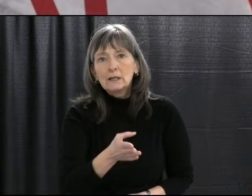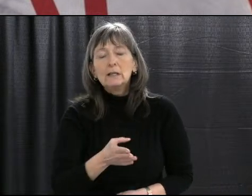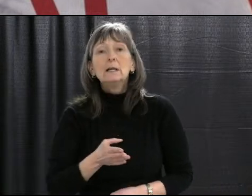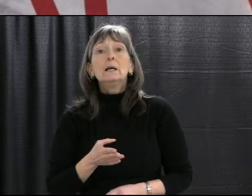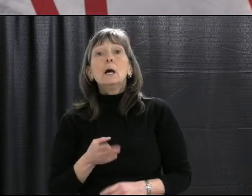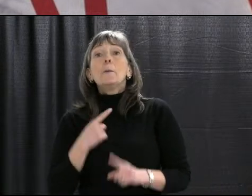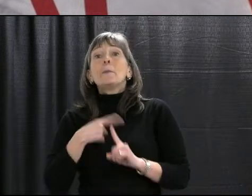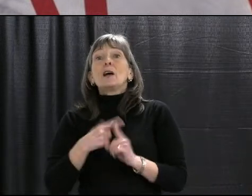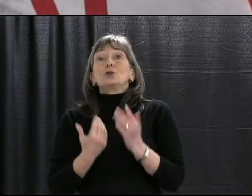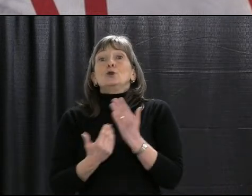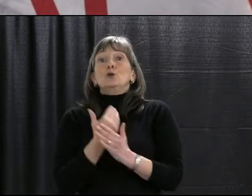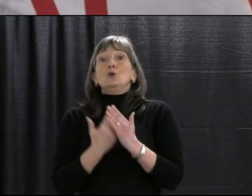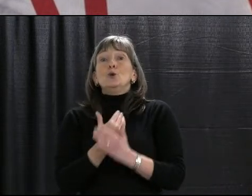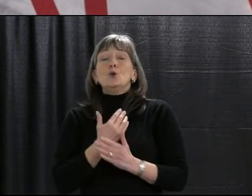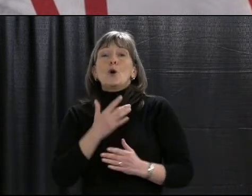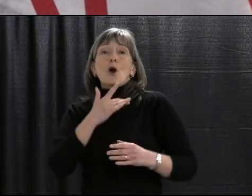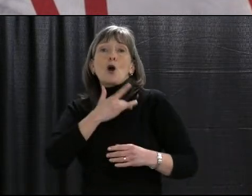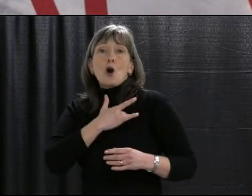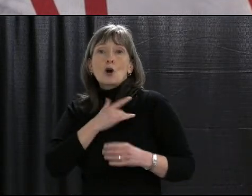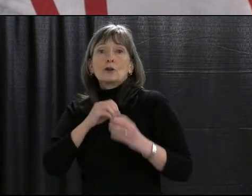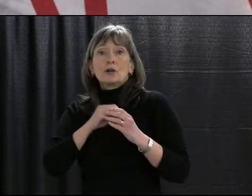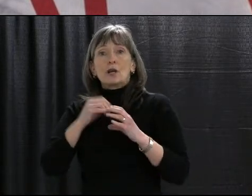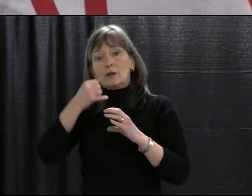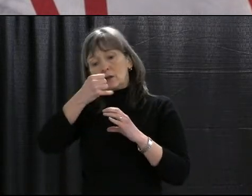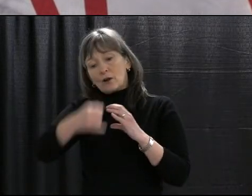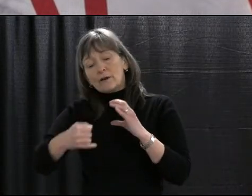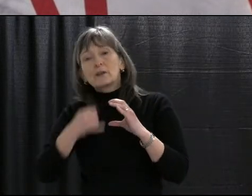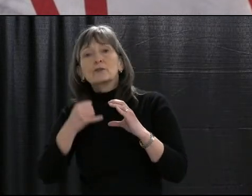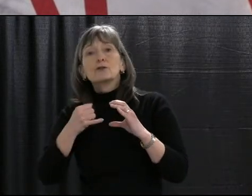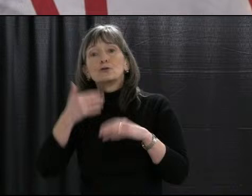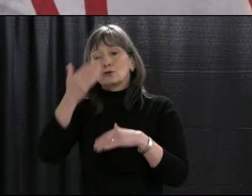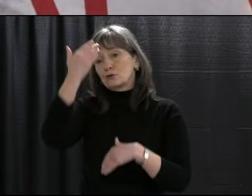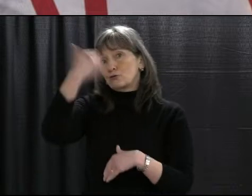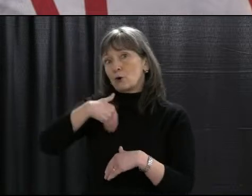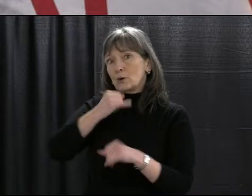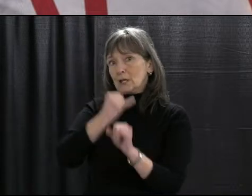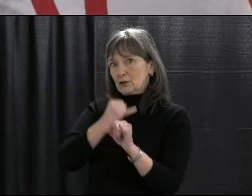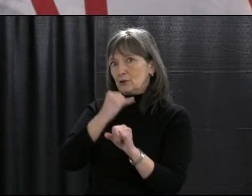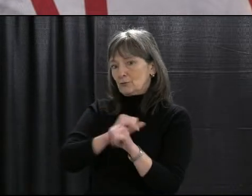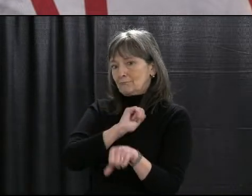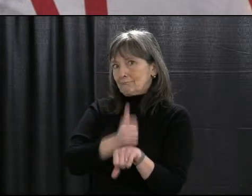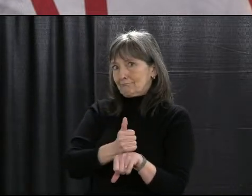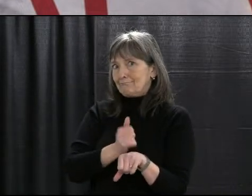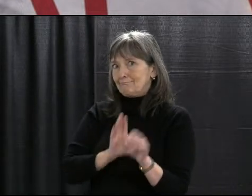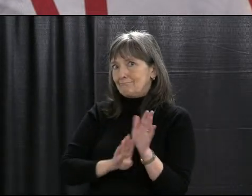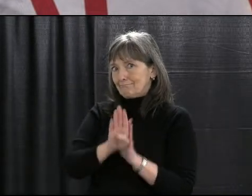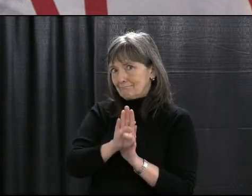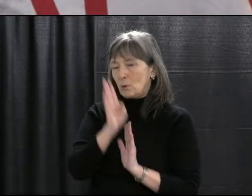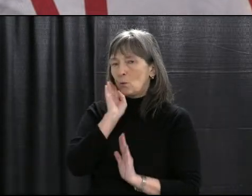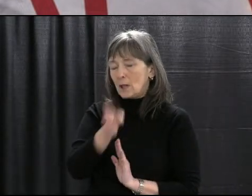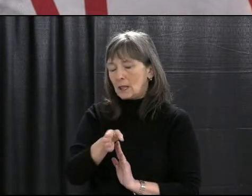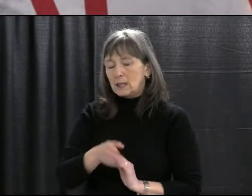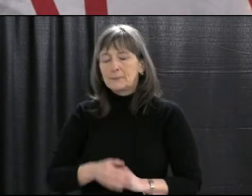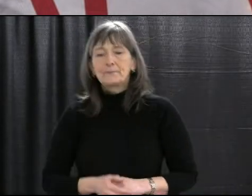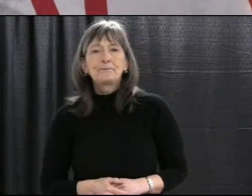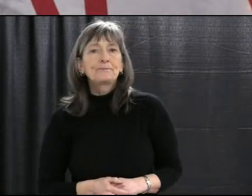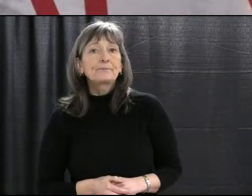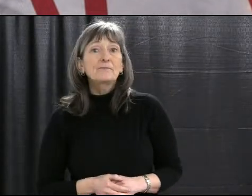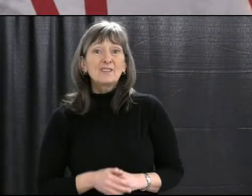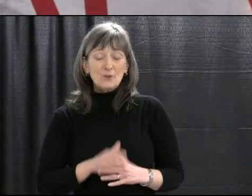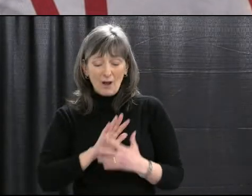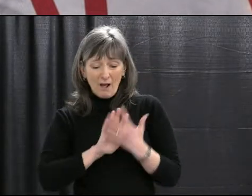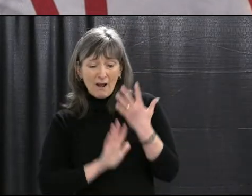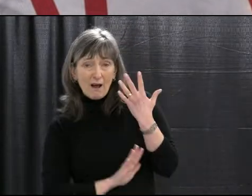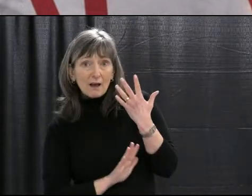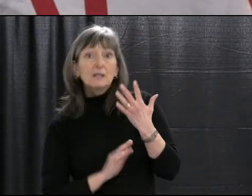Cardiovascular Stroke Institute facility. This, of course, is in addition to the other actions that we've